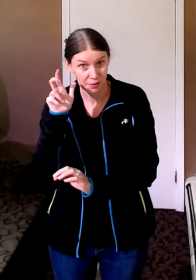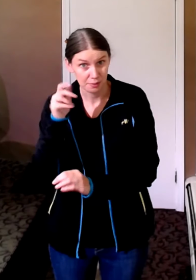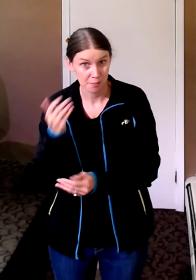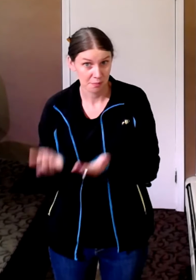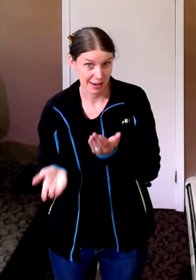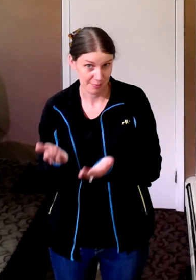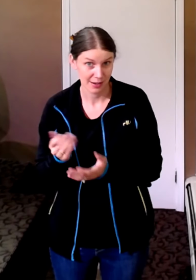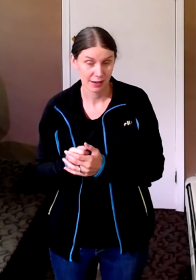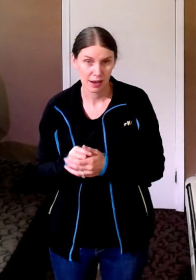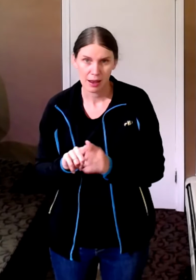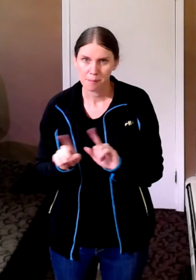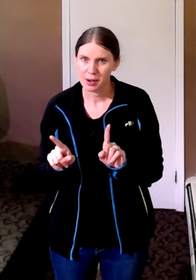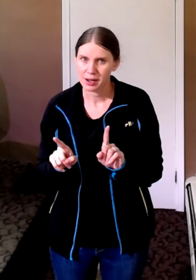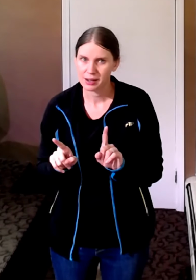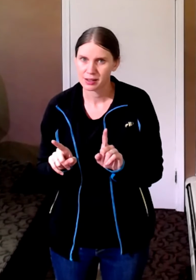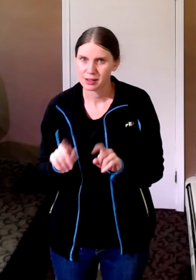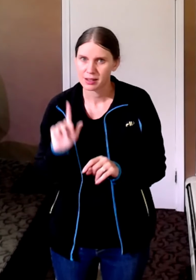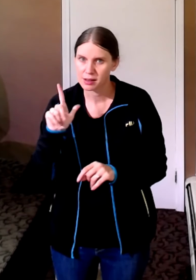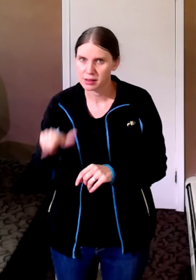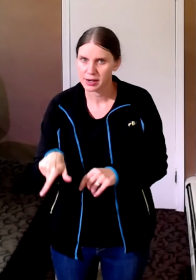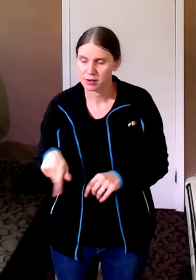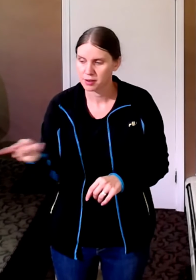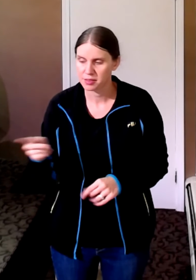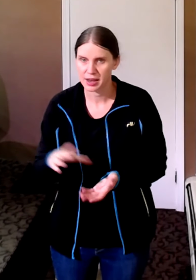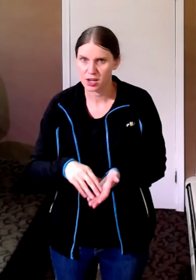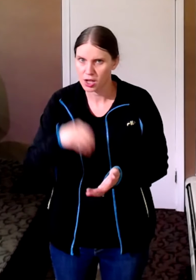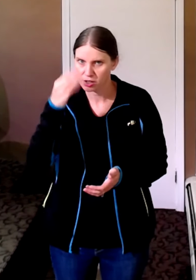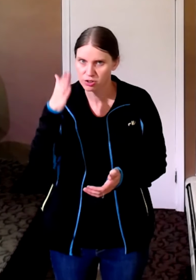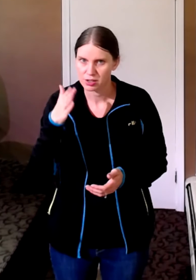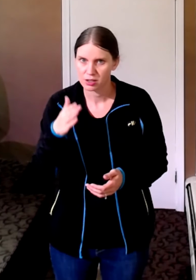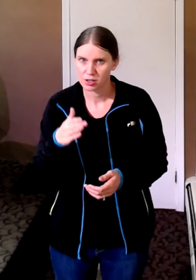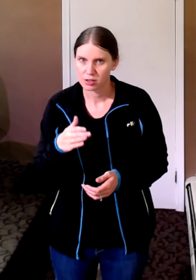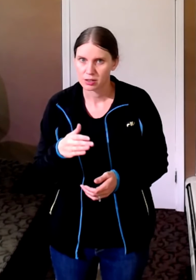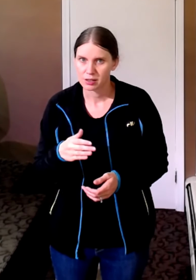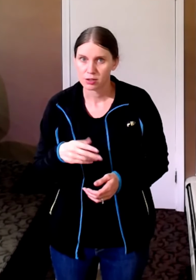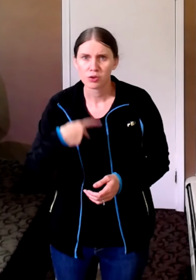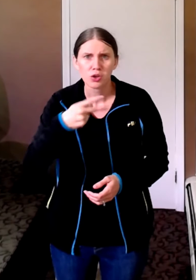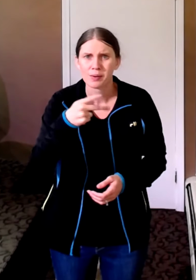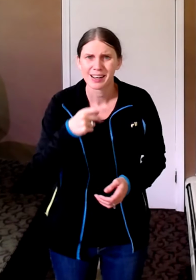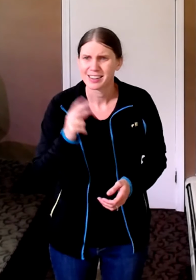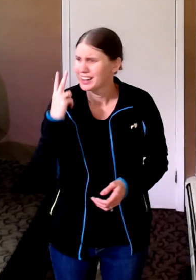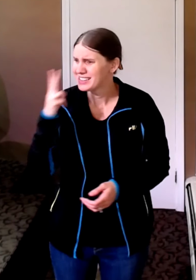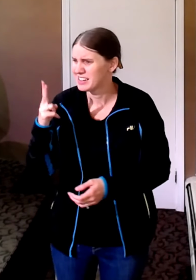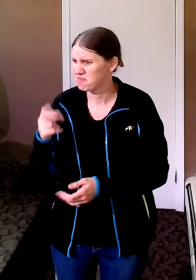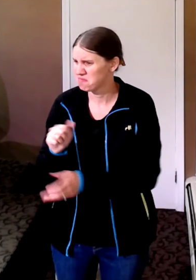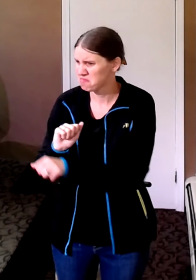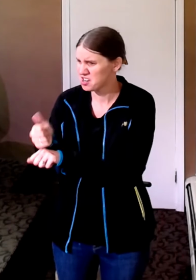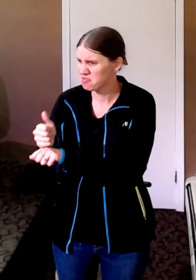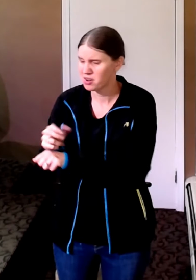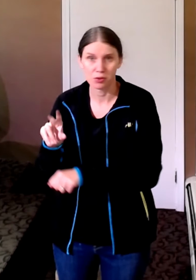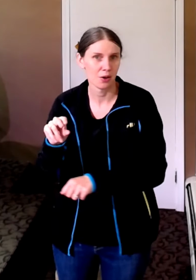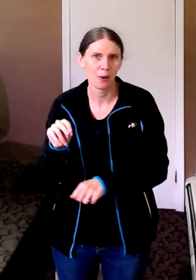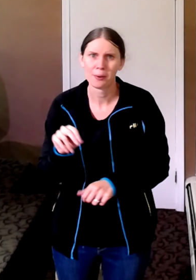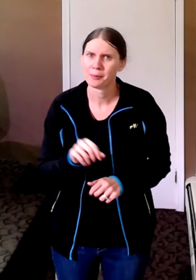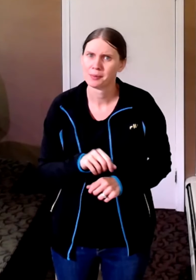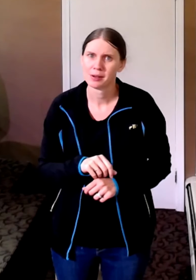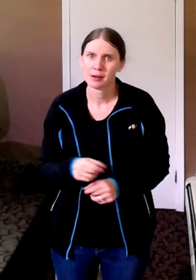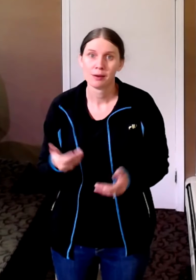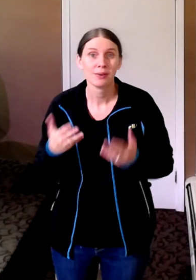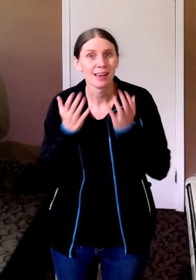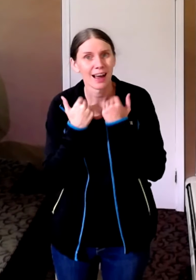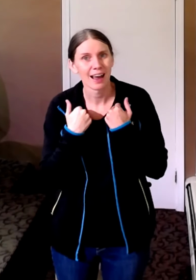But when they come to understand that we don't look down on them, We have compassion toward them. When we're not there